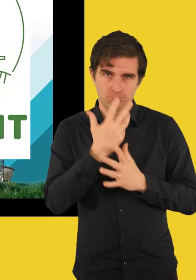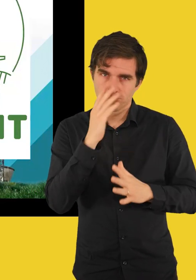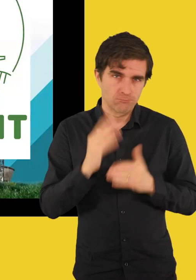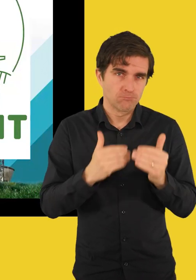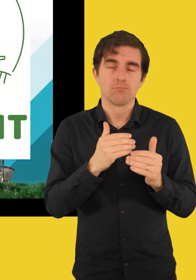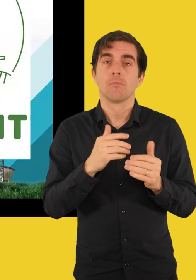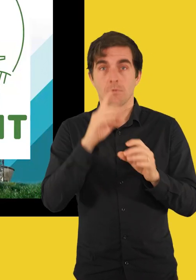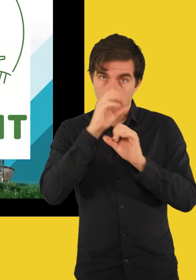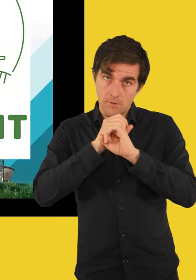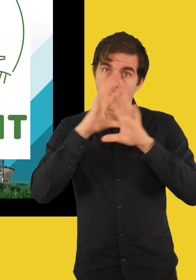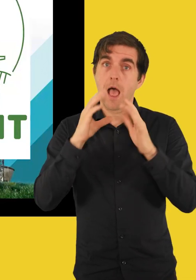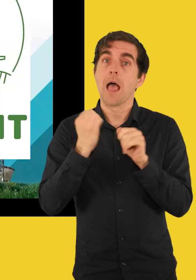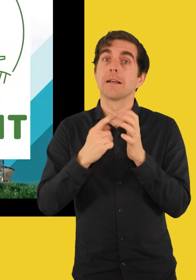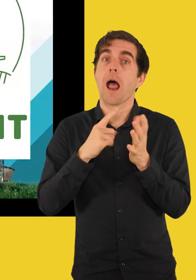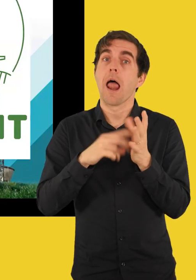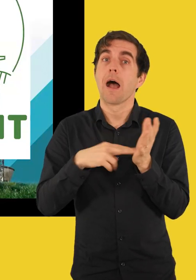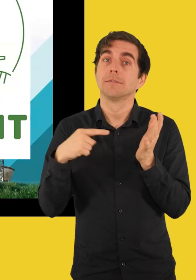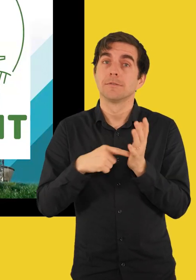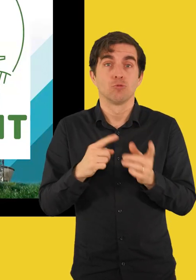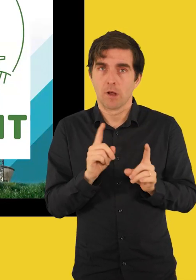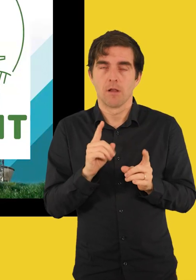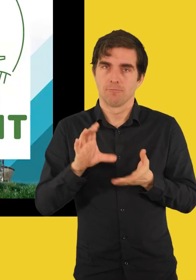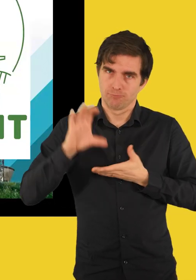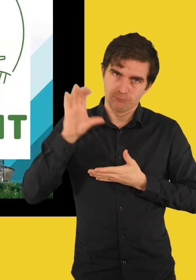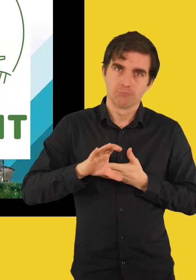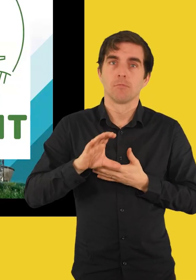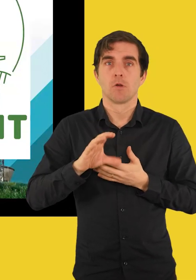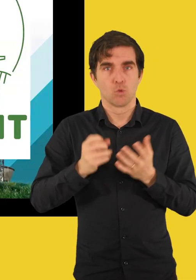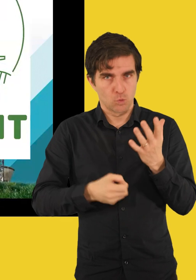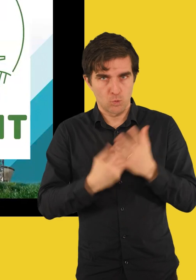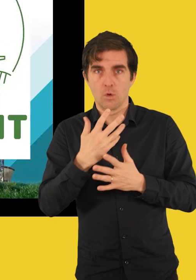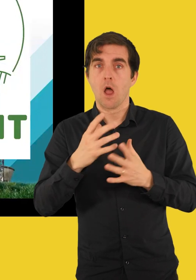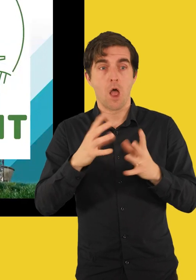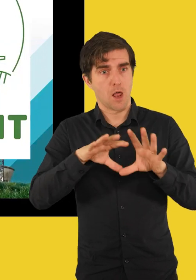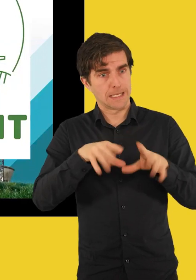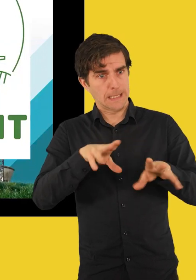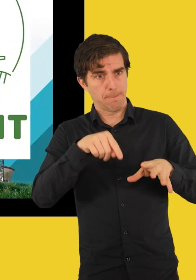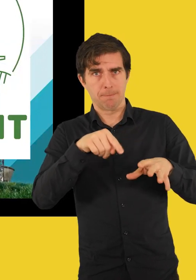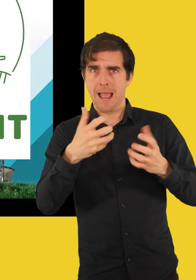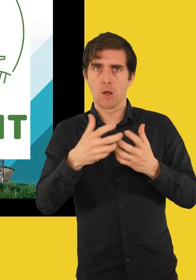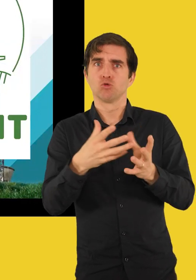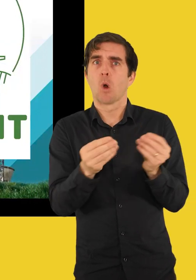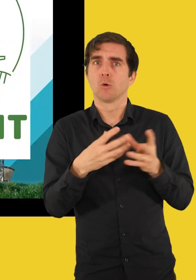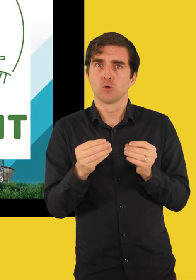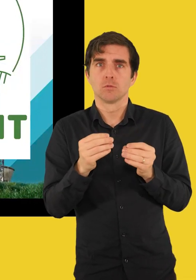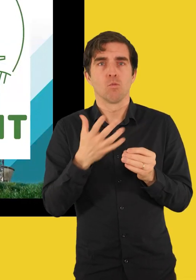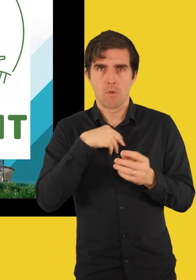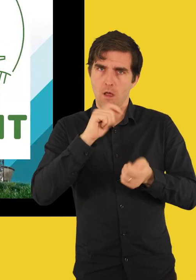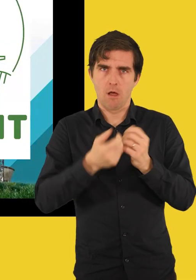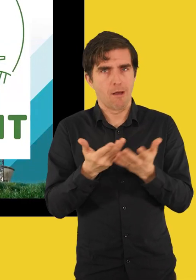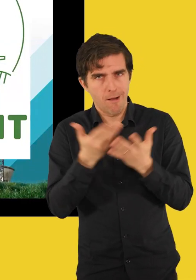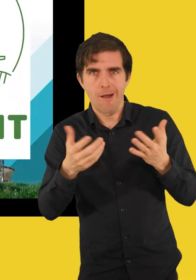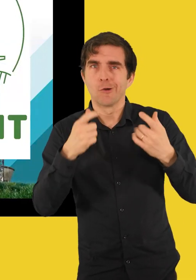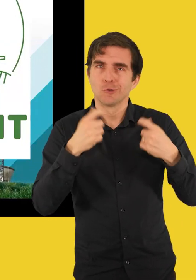transformation. So the vision for Gallant, the vision for this funded project is to develop whole system solutions for a just